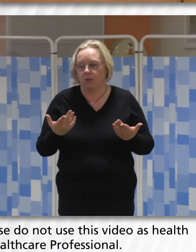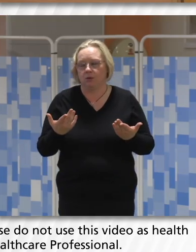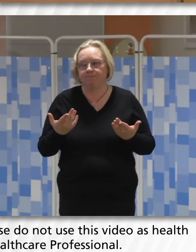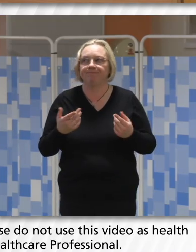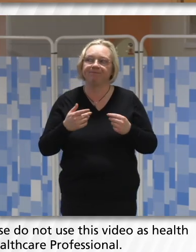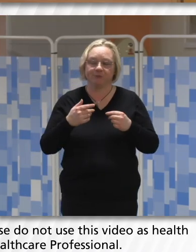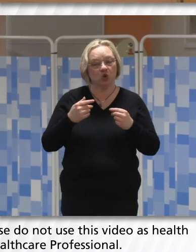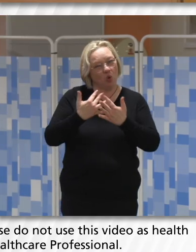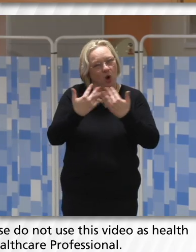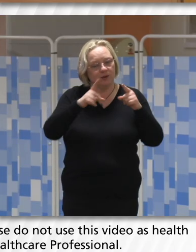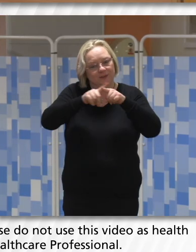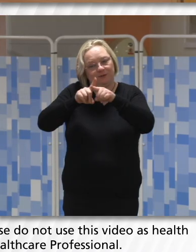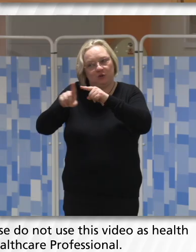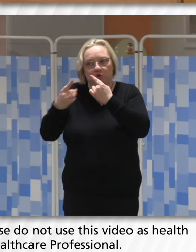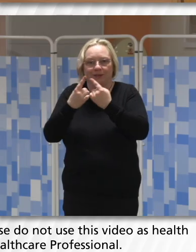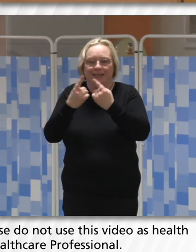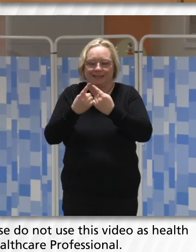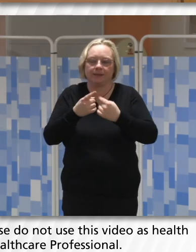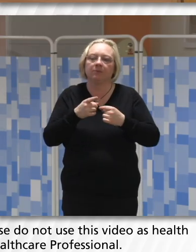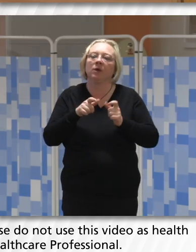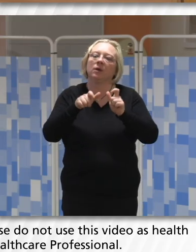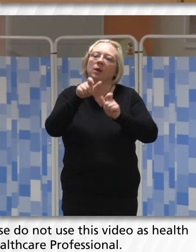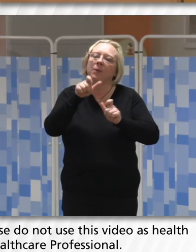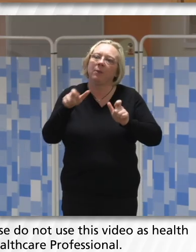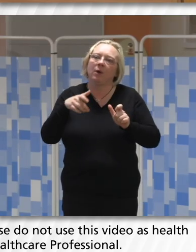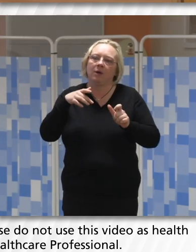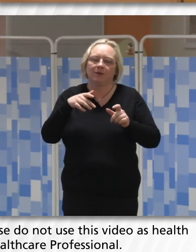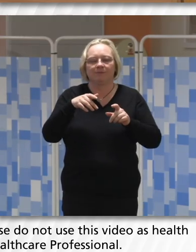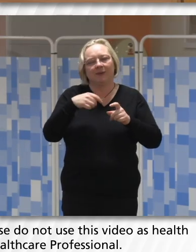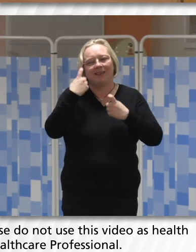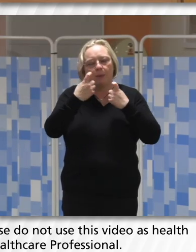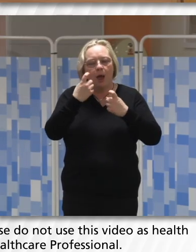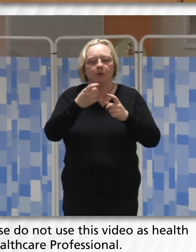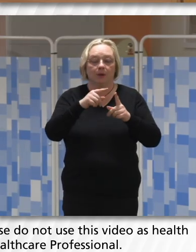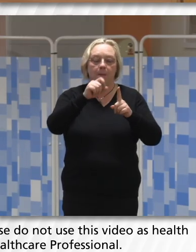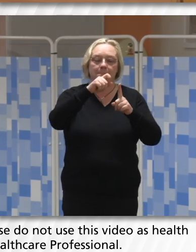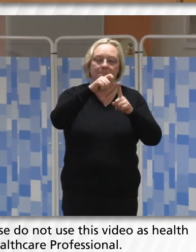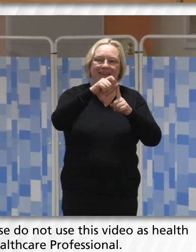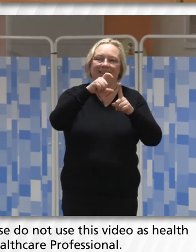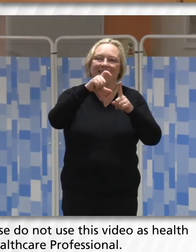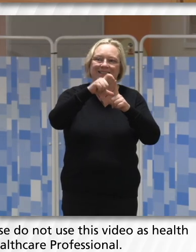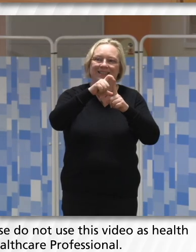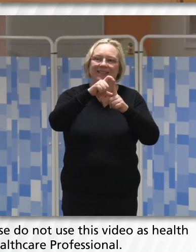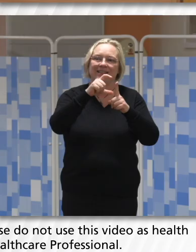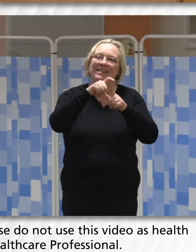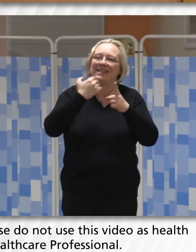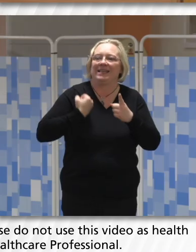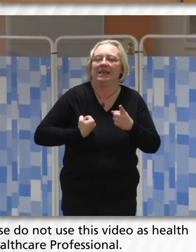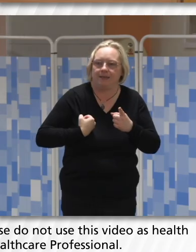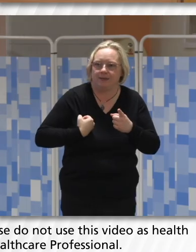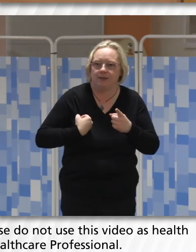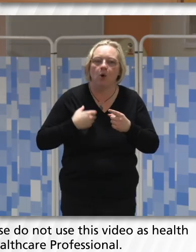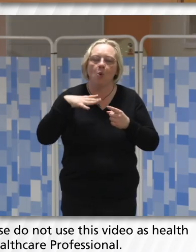there's talk about calling it a syndrome rather than a disease. It isn't a disease as such. It's a combination of lots